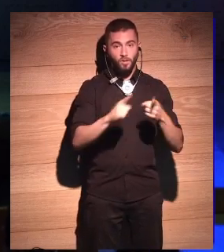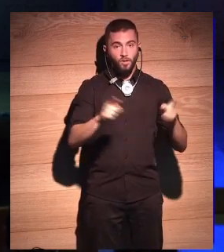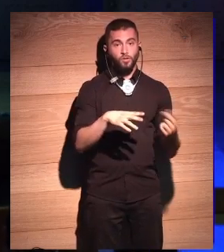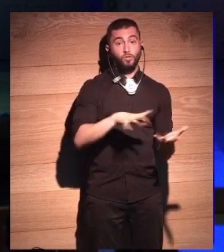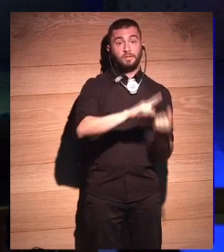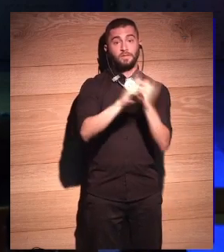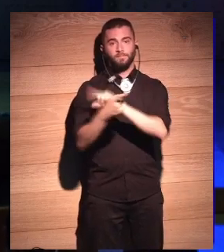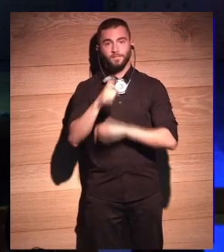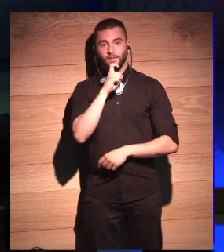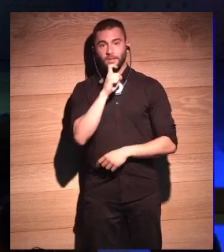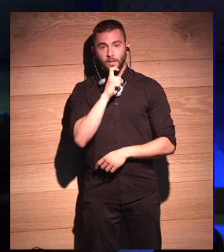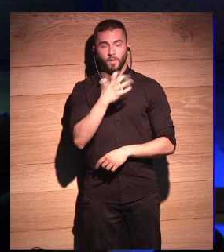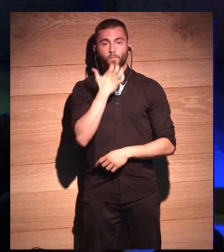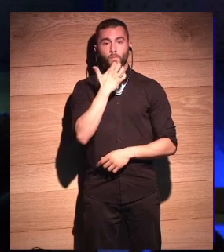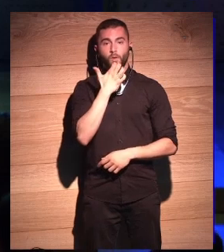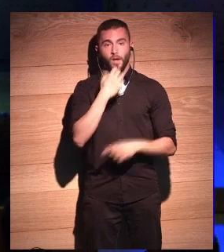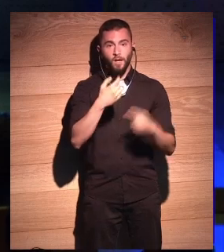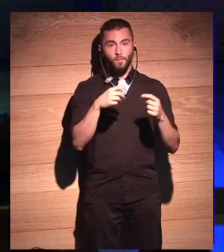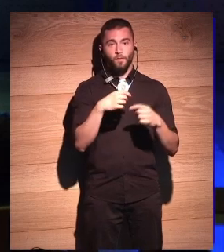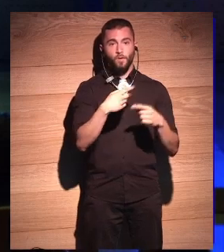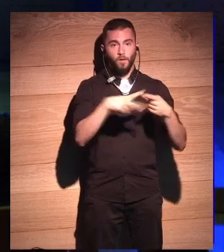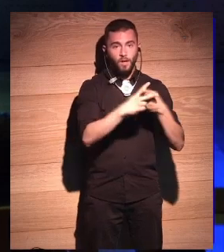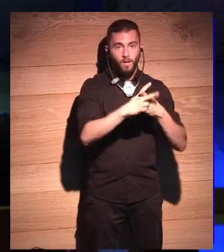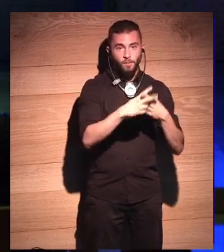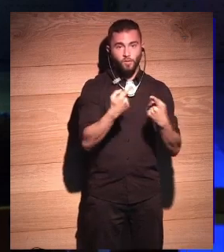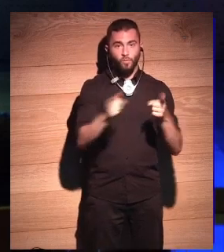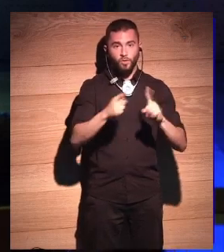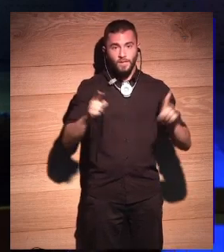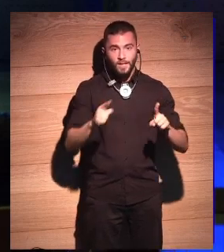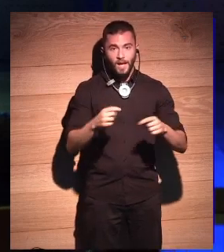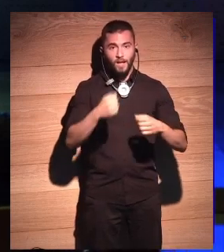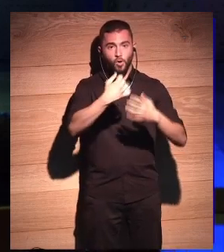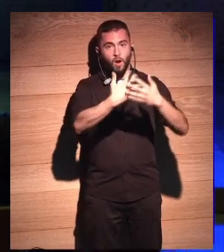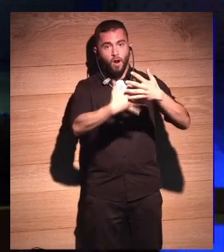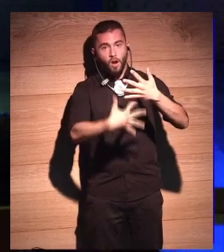scale. But now all I had to do was